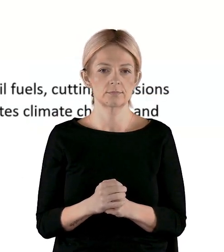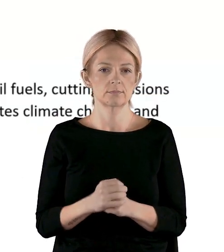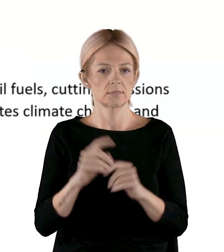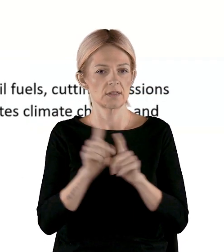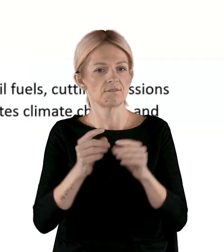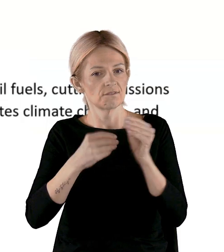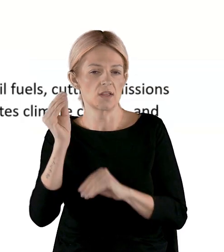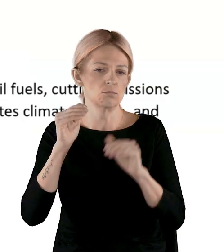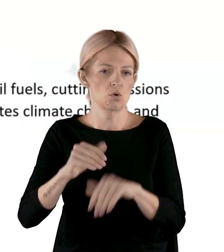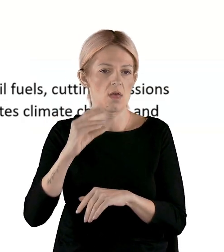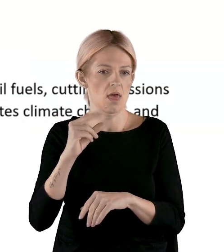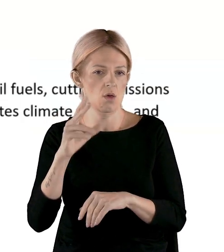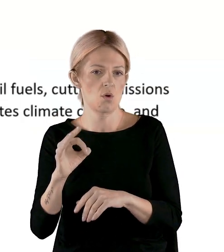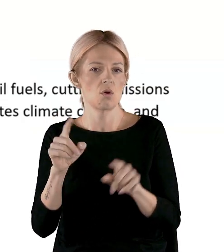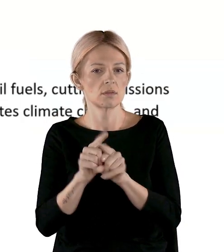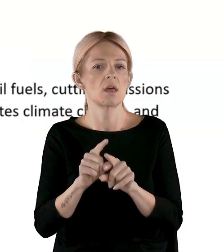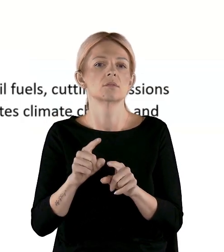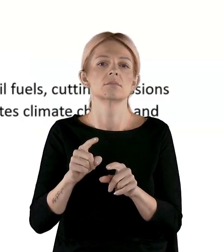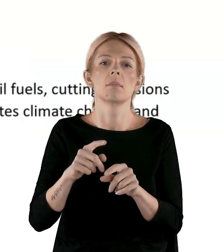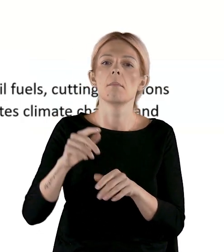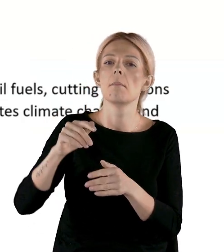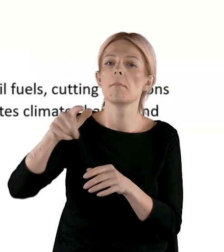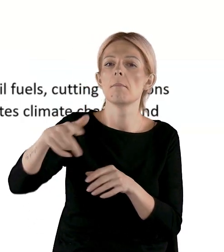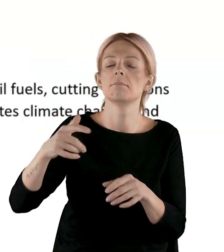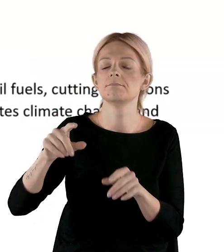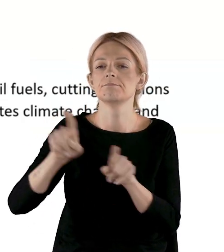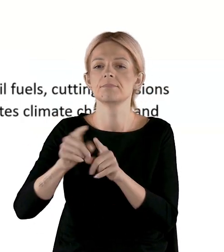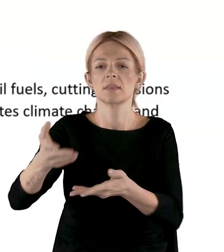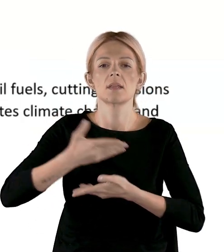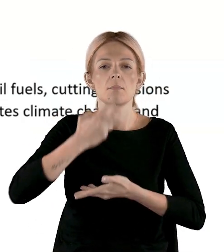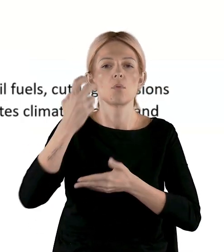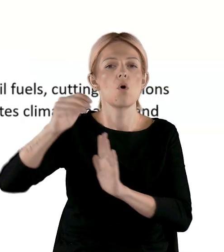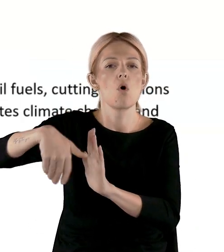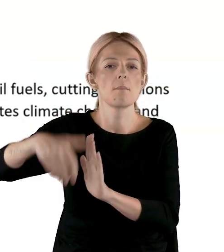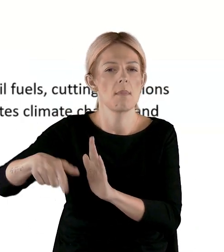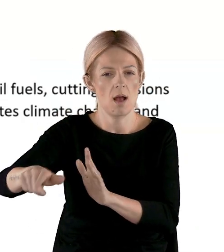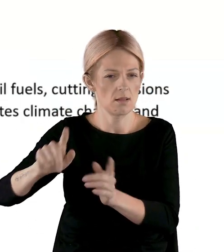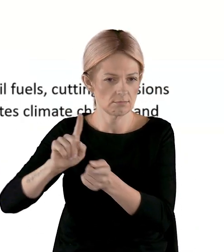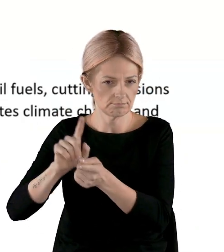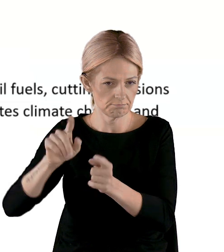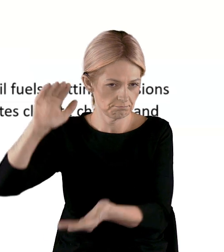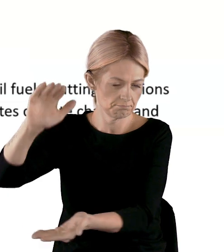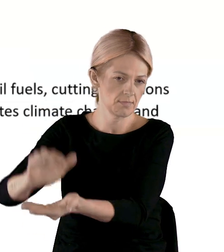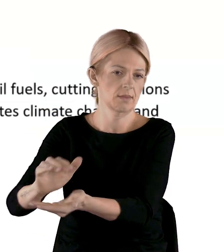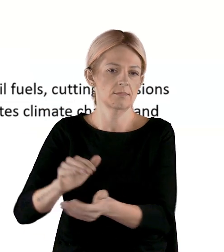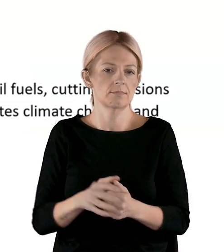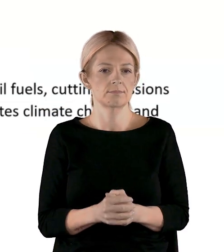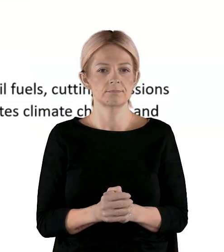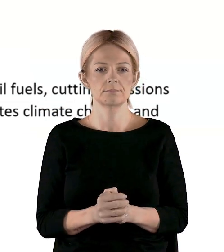accessibility of the environment: improve quality of life and economic opportunities, and